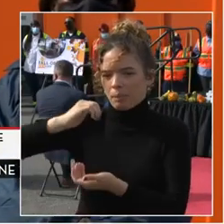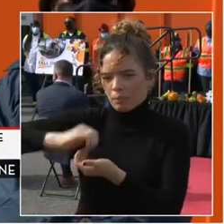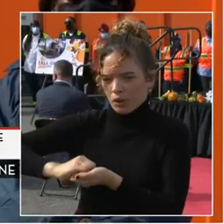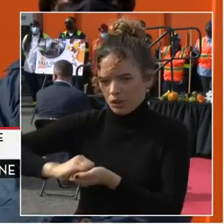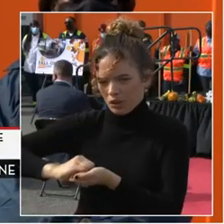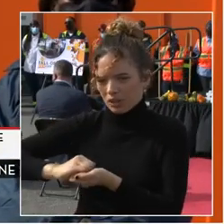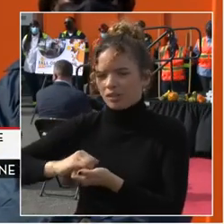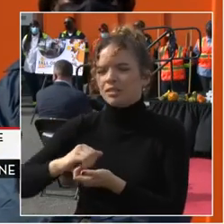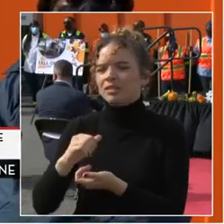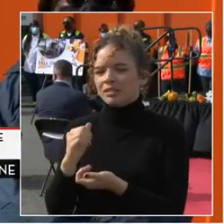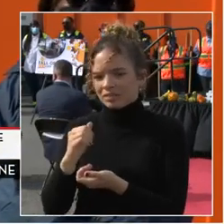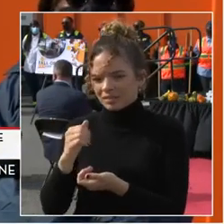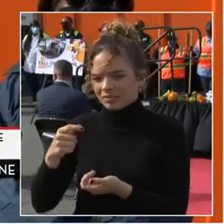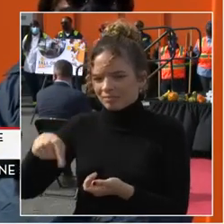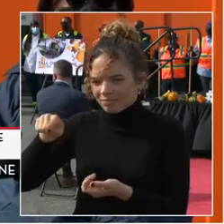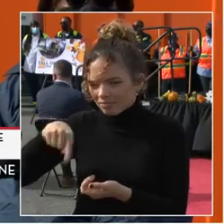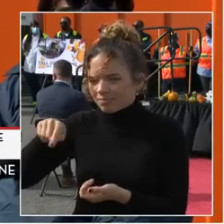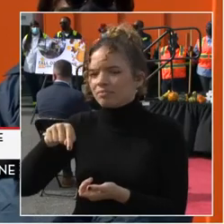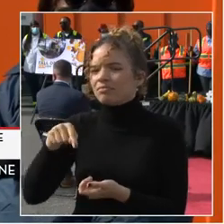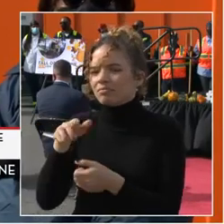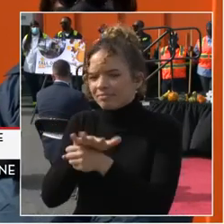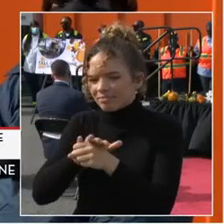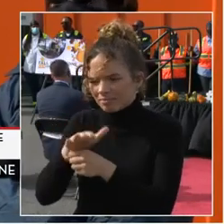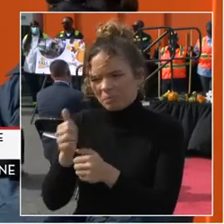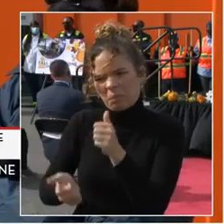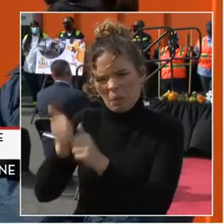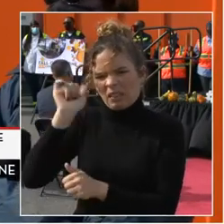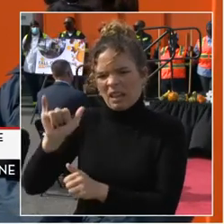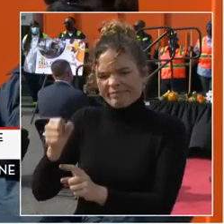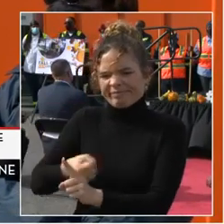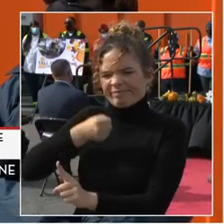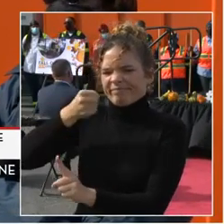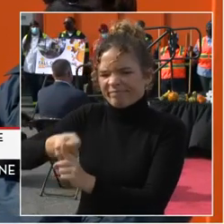bids that are prepared for